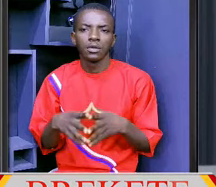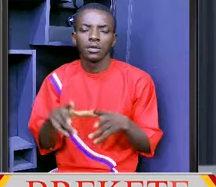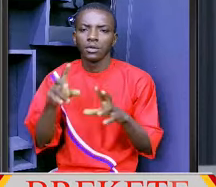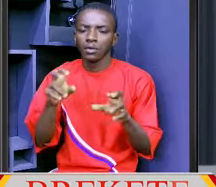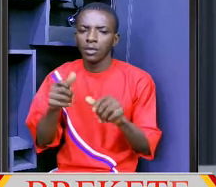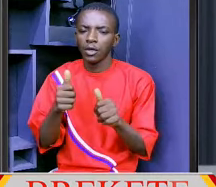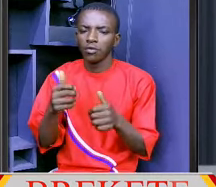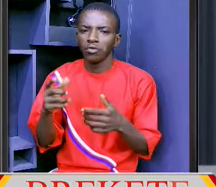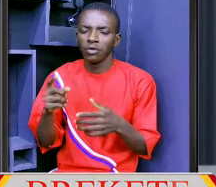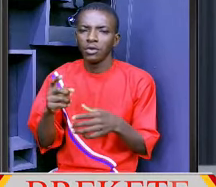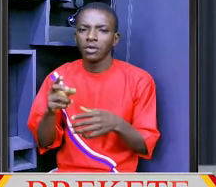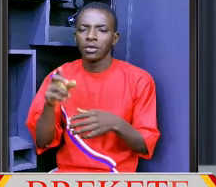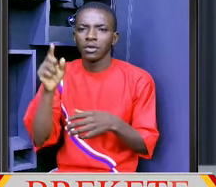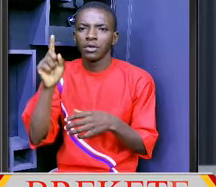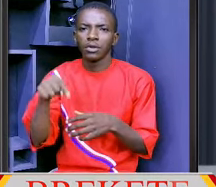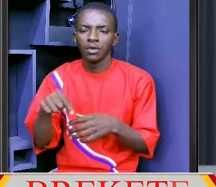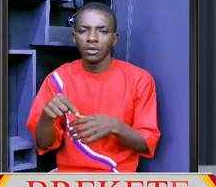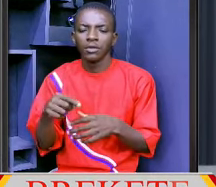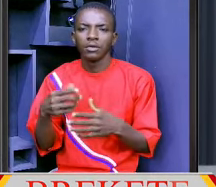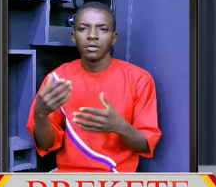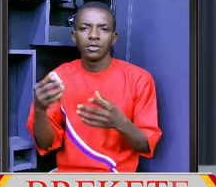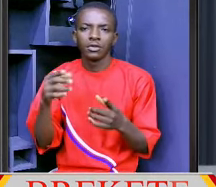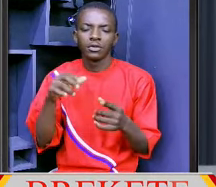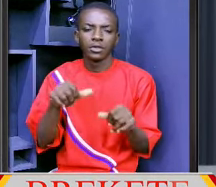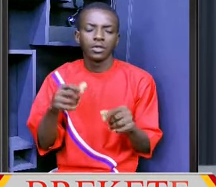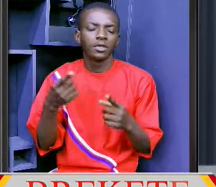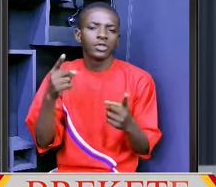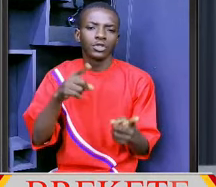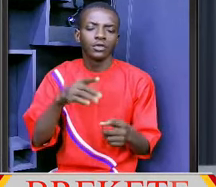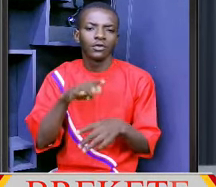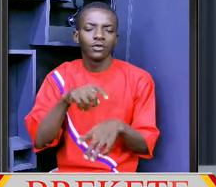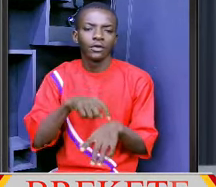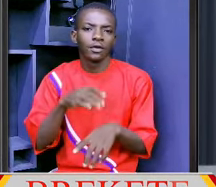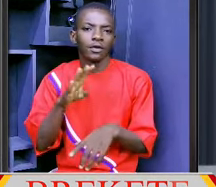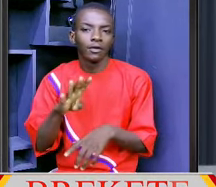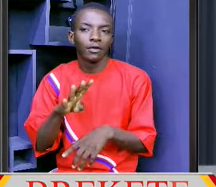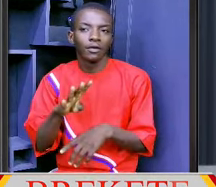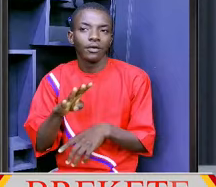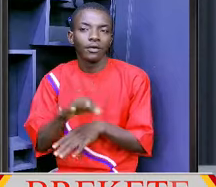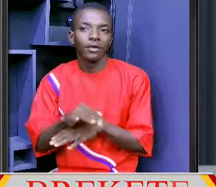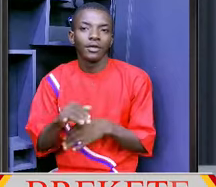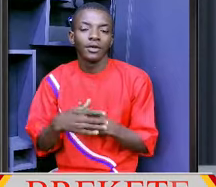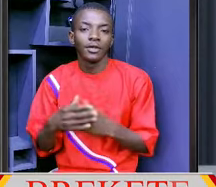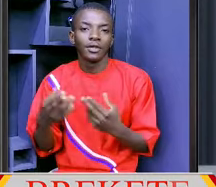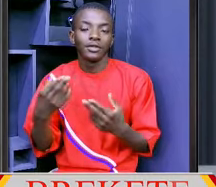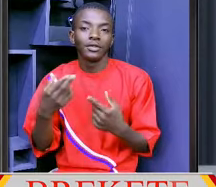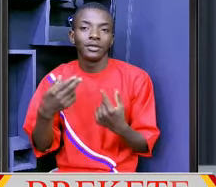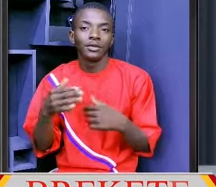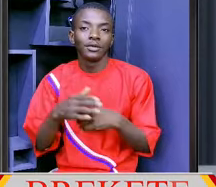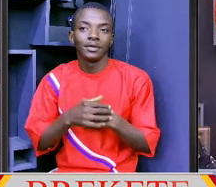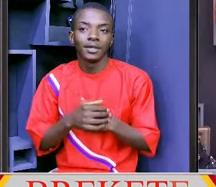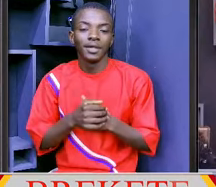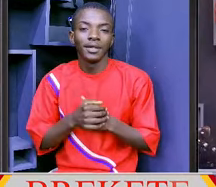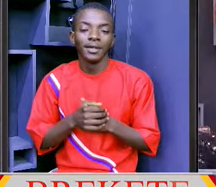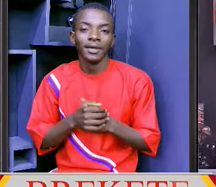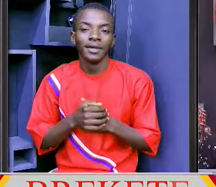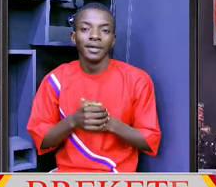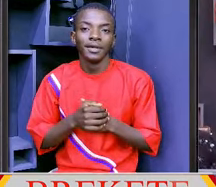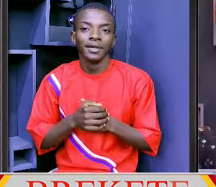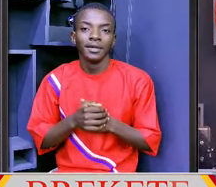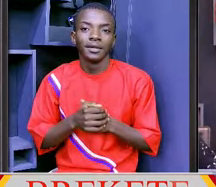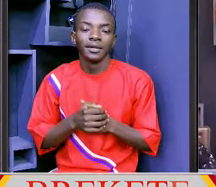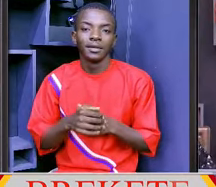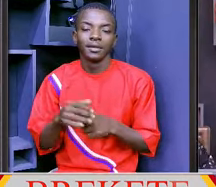and down. I go police station by 10 o'clock. Stay there till 4 o'clock, sir. Now you and them, they resume work. Now you and them, they close work be